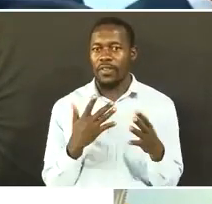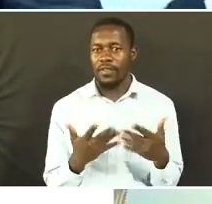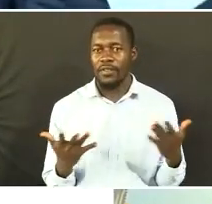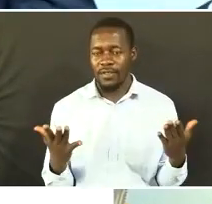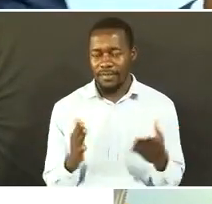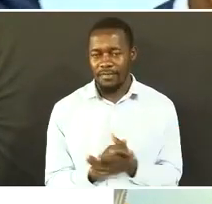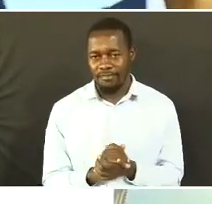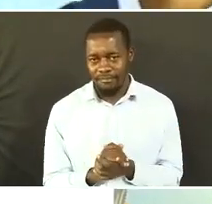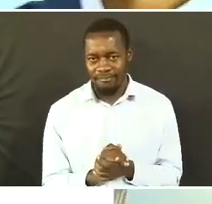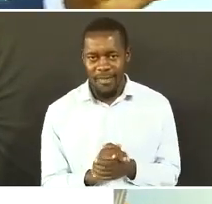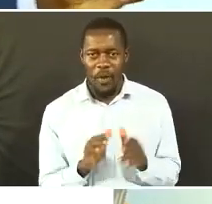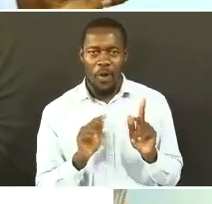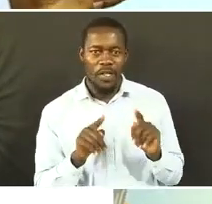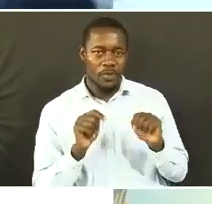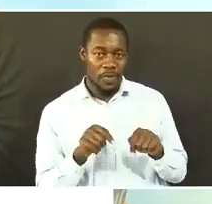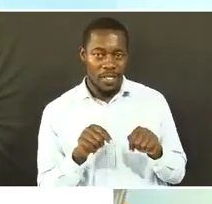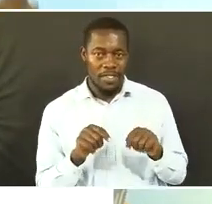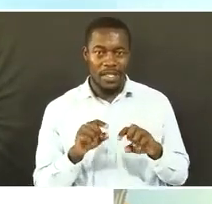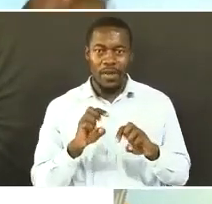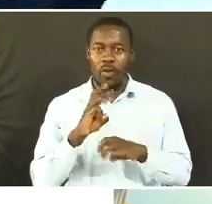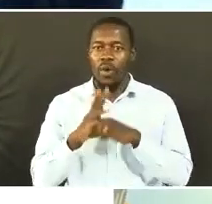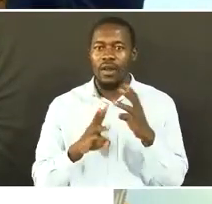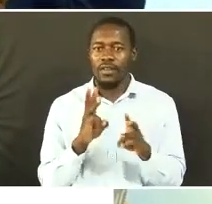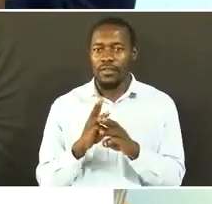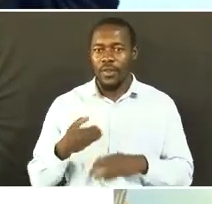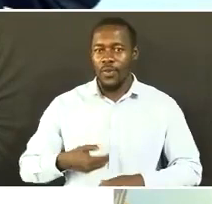And because this is the Global Youth Day,